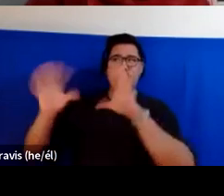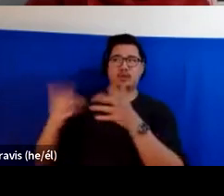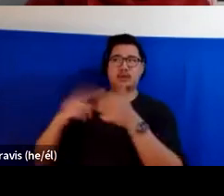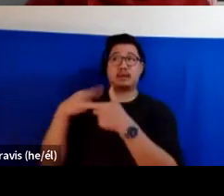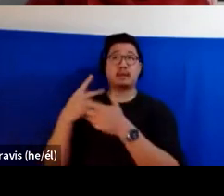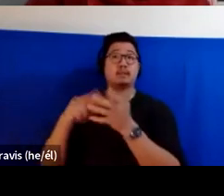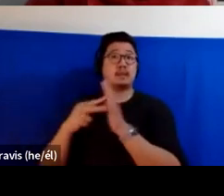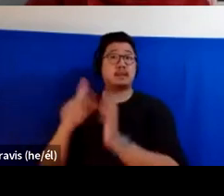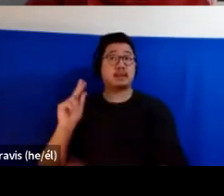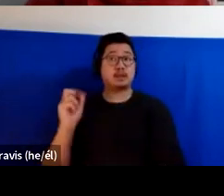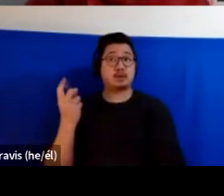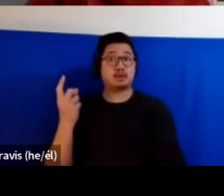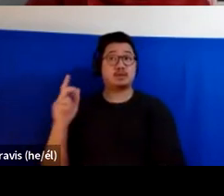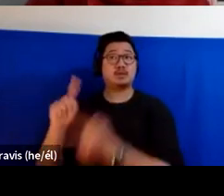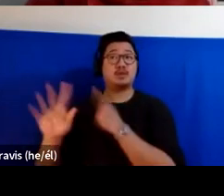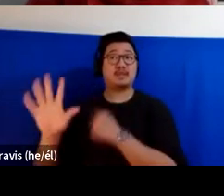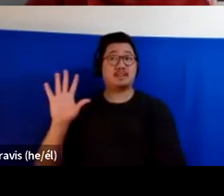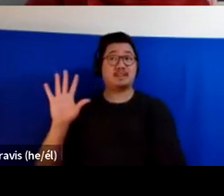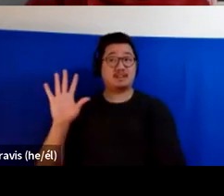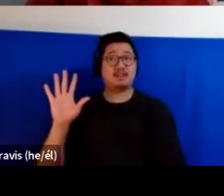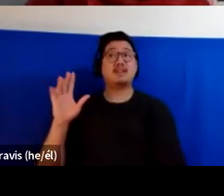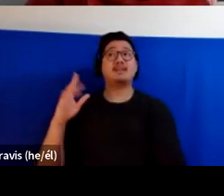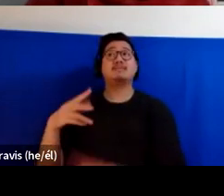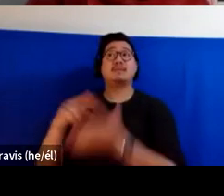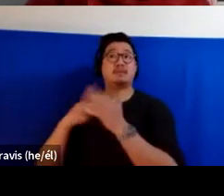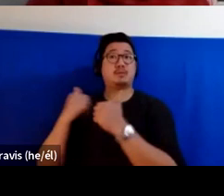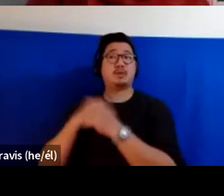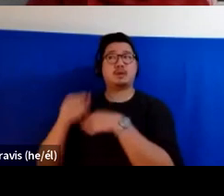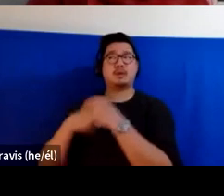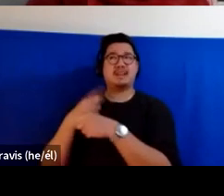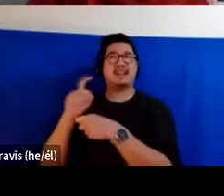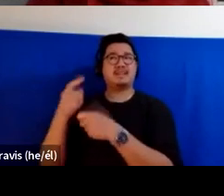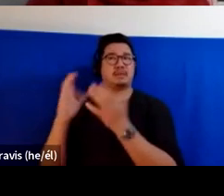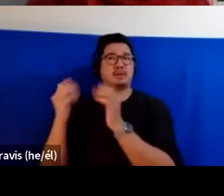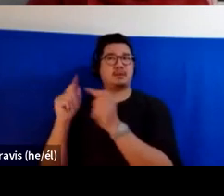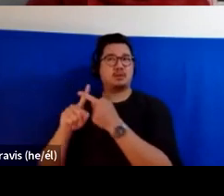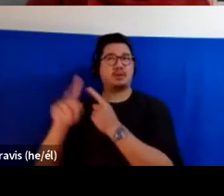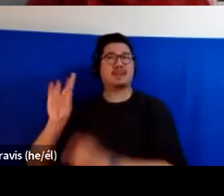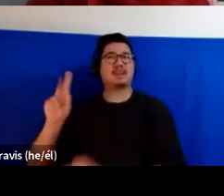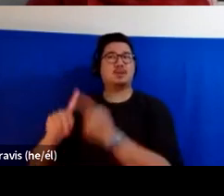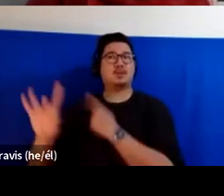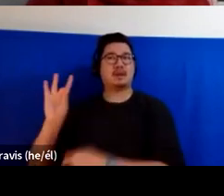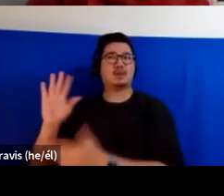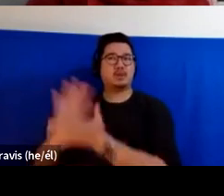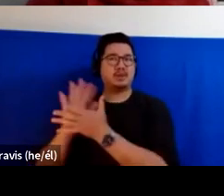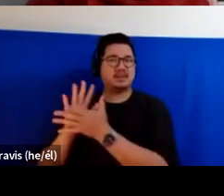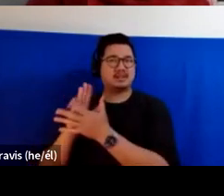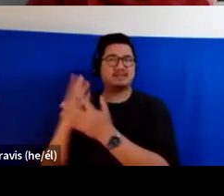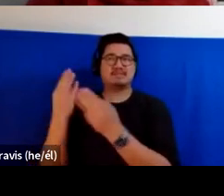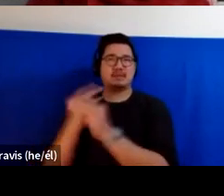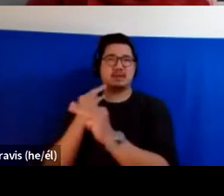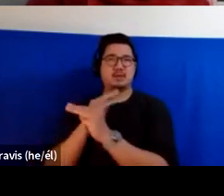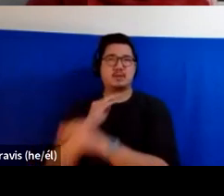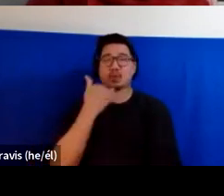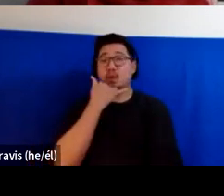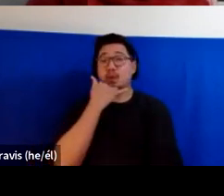five which demanding was for the majority of the years is being directly compared to a k-8 school this is mathematically flawed a